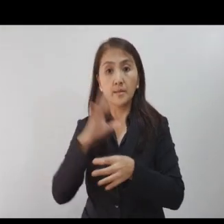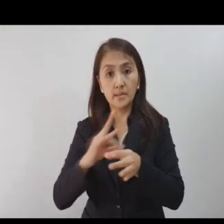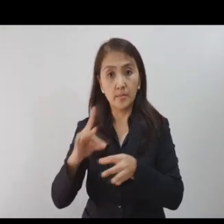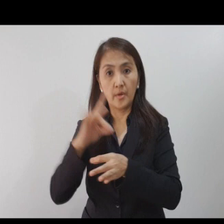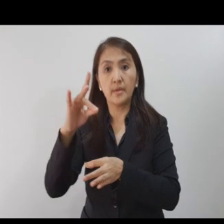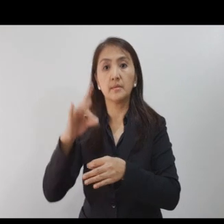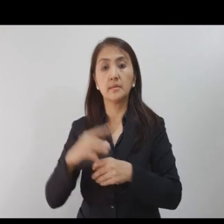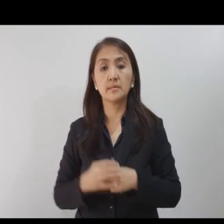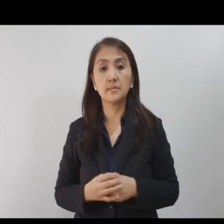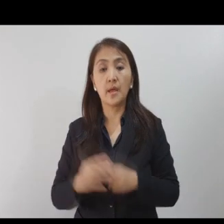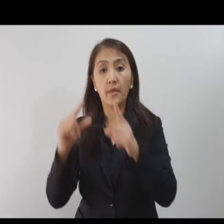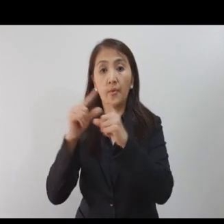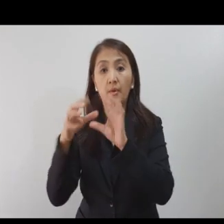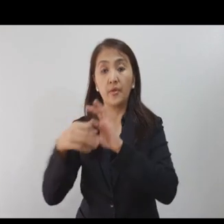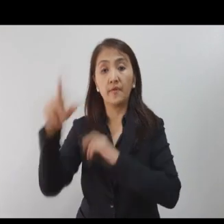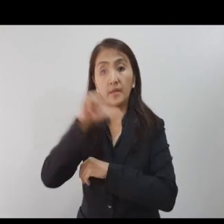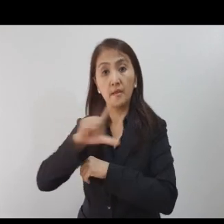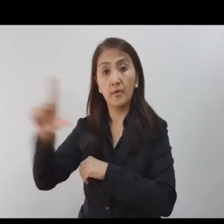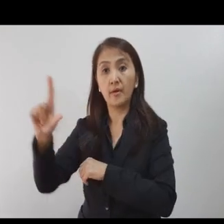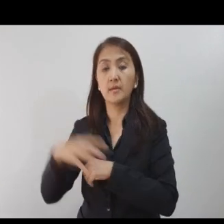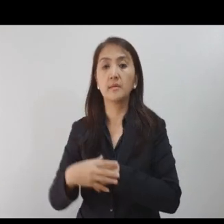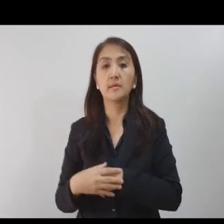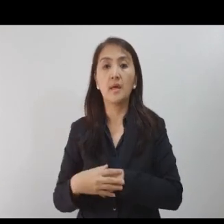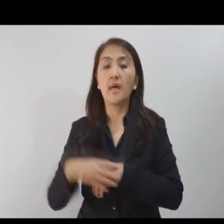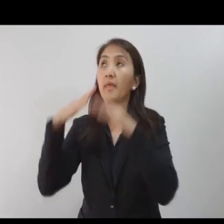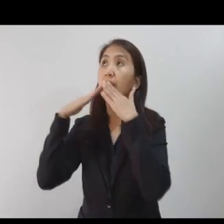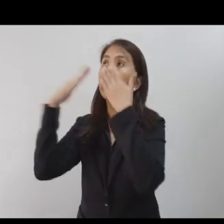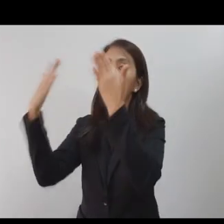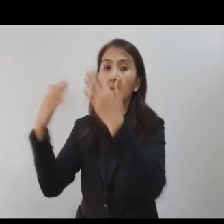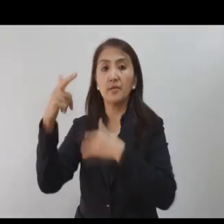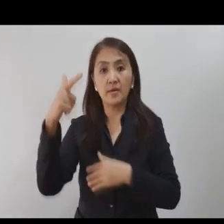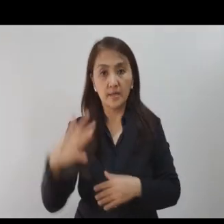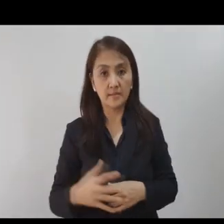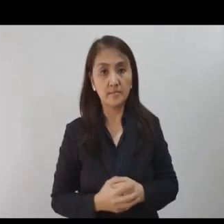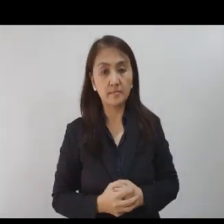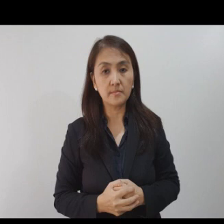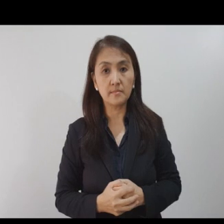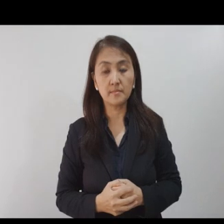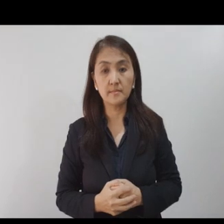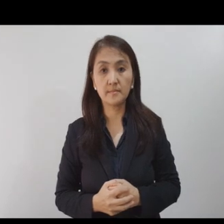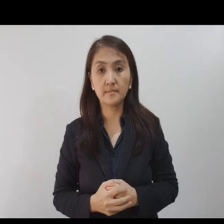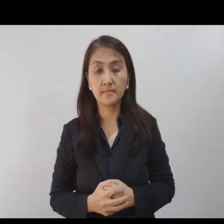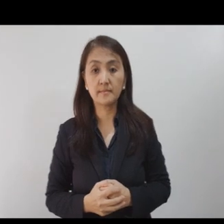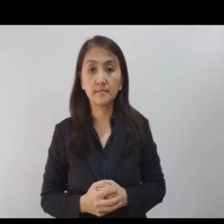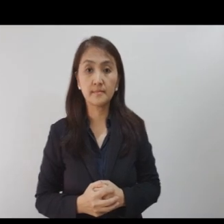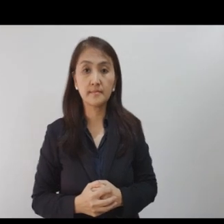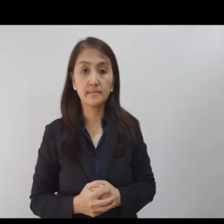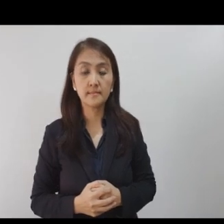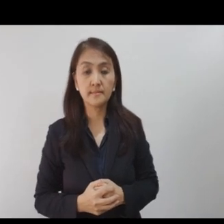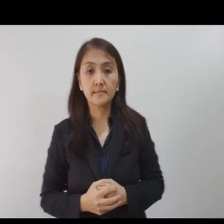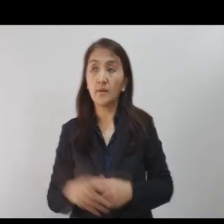one Spirit. The Word of the Lord. Thanks be to God.